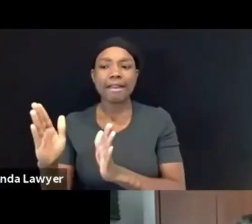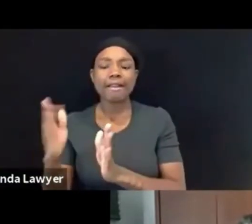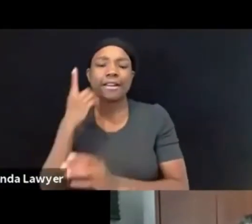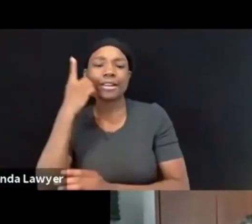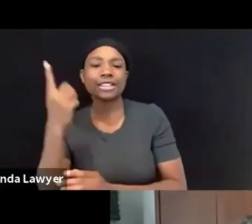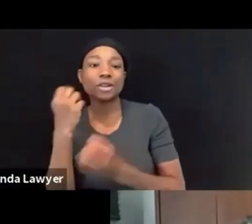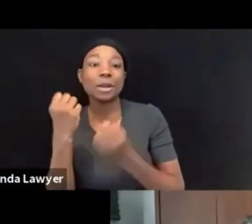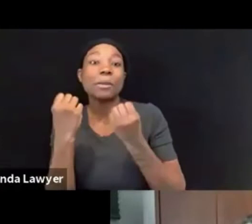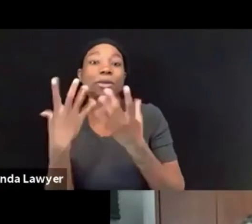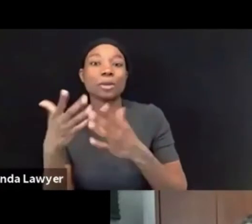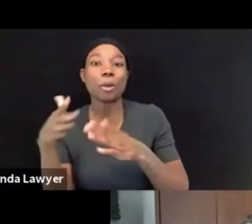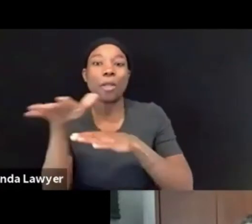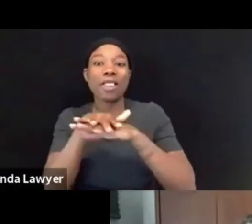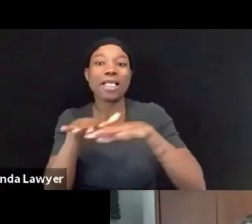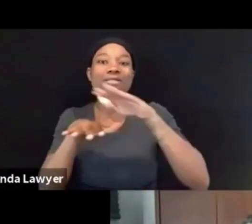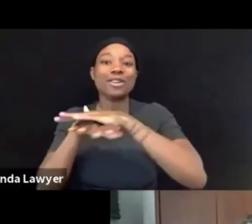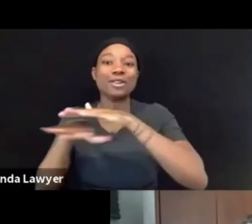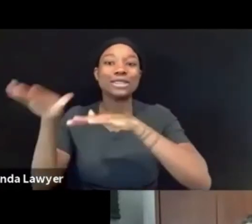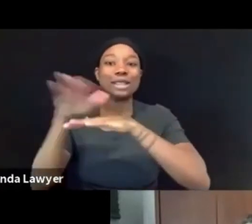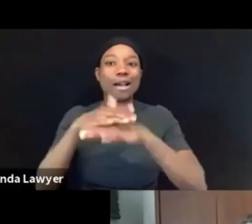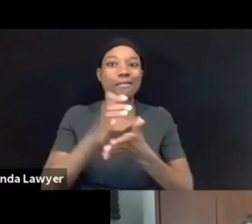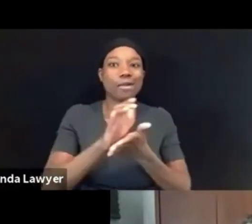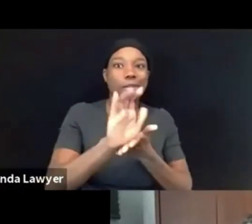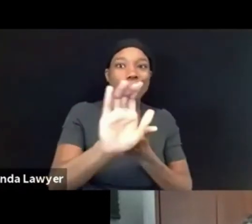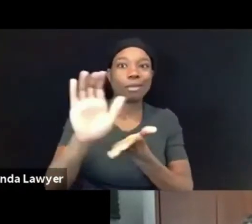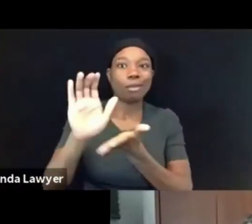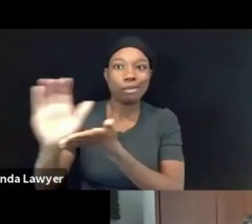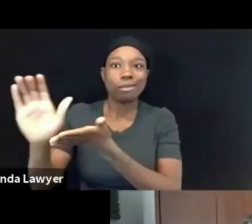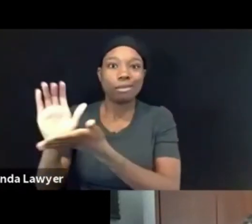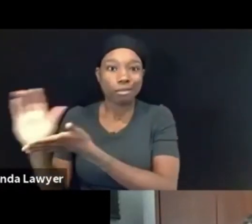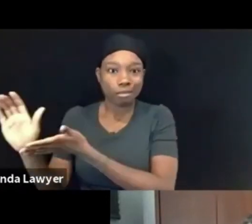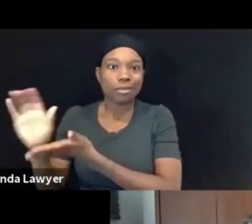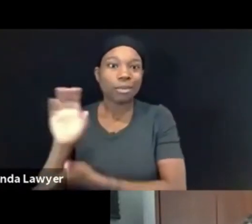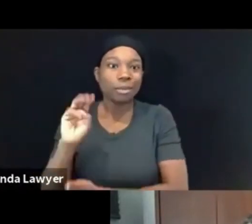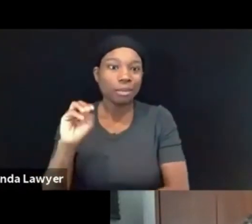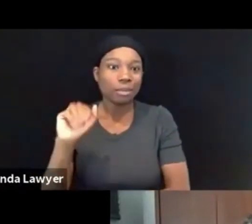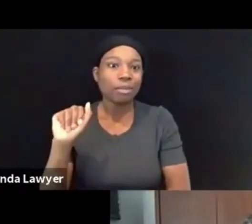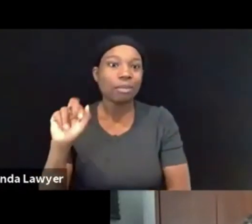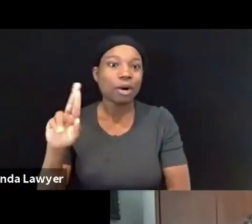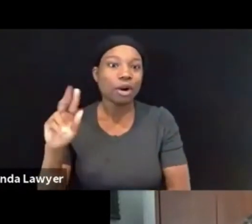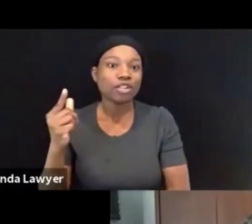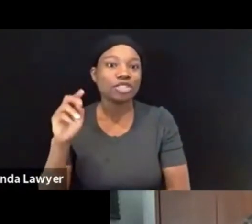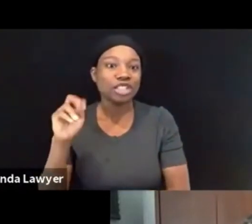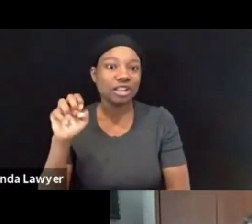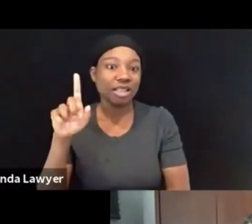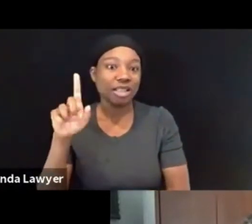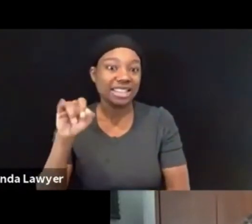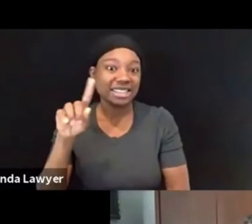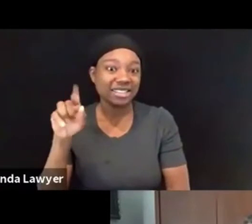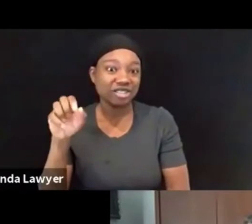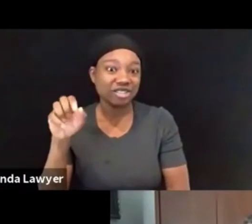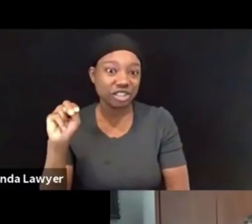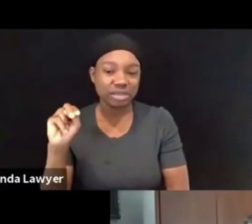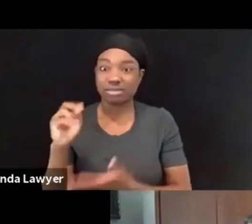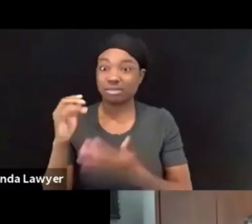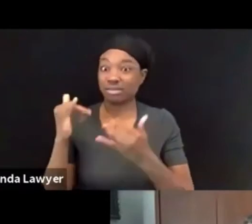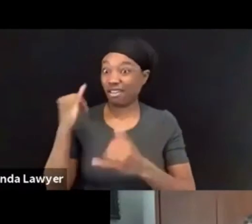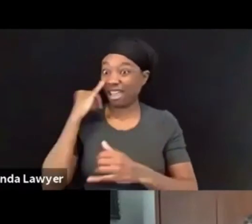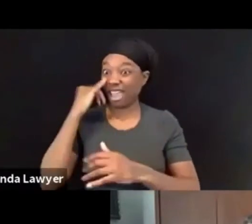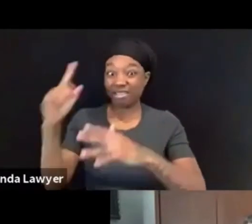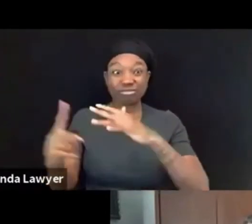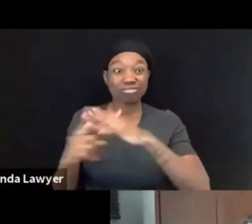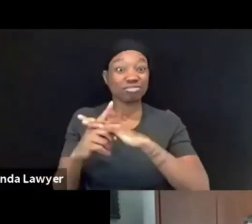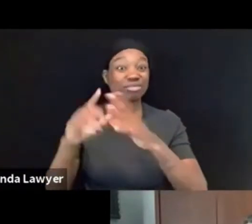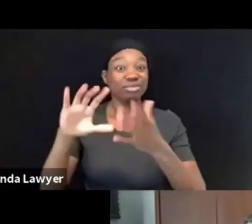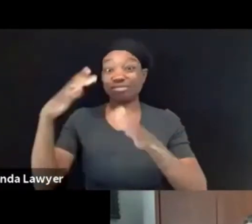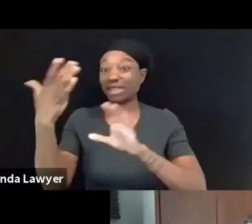marginalization? And especially, how should we be ready for that type of crisis, which might come up again? And again, I